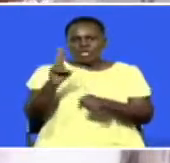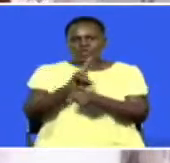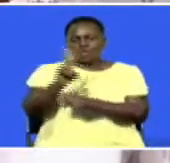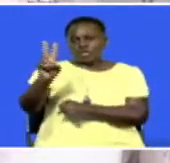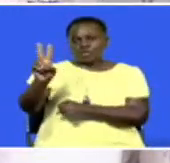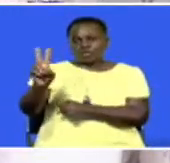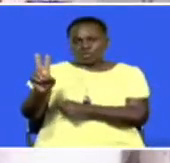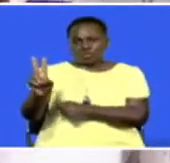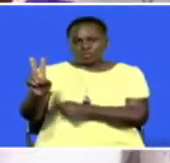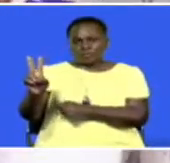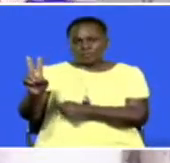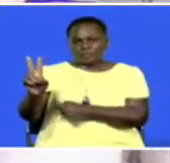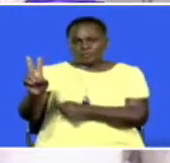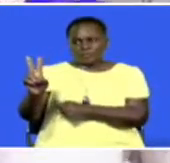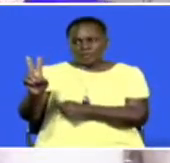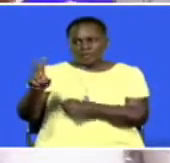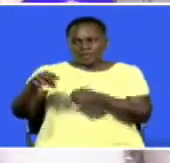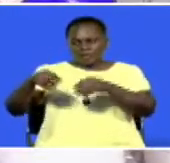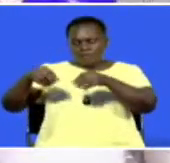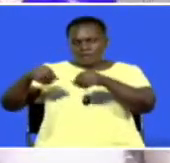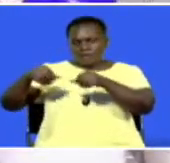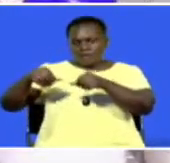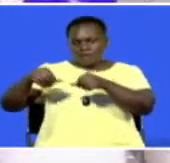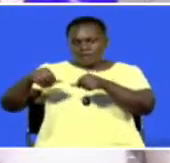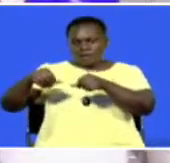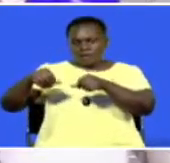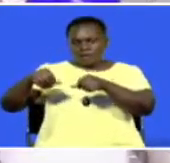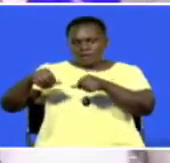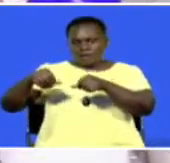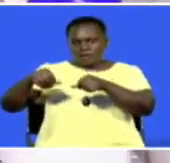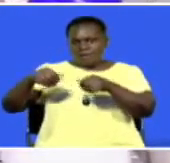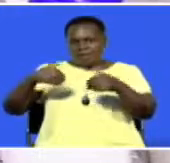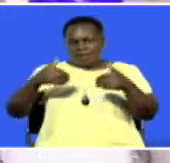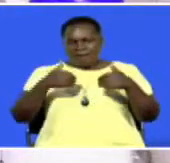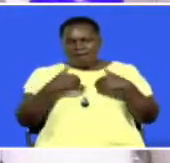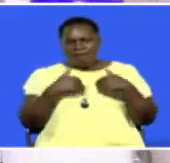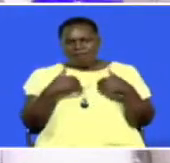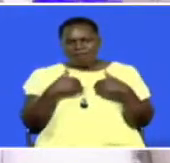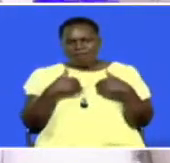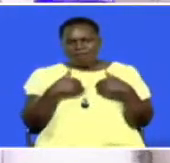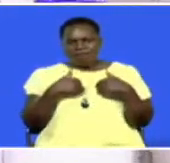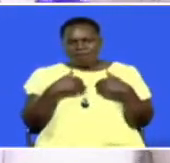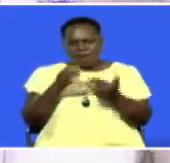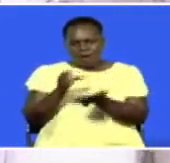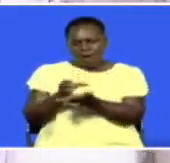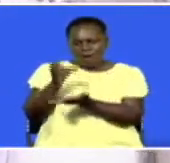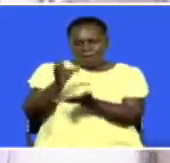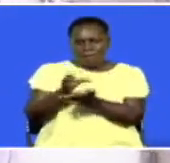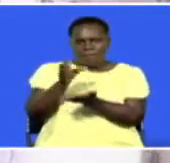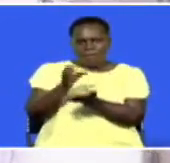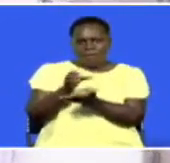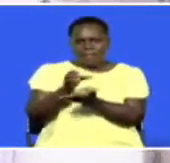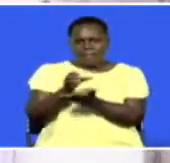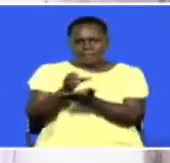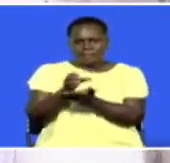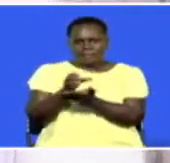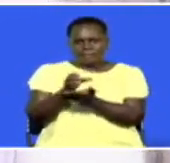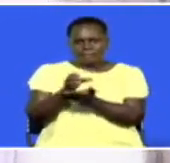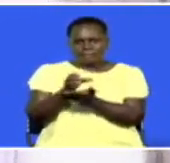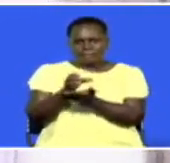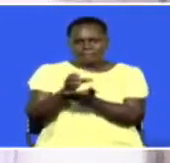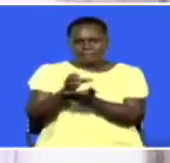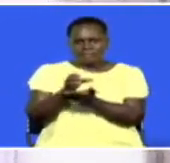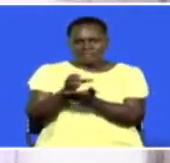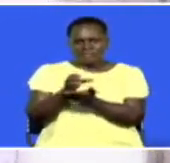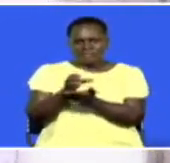2 flours. Okay, so I have here a cup. I'll just put this one, or you can hold this